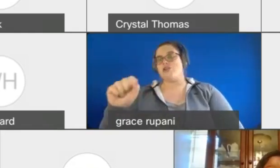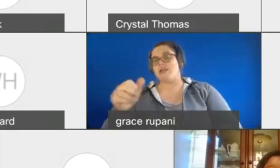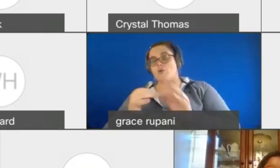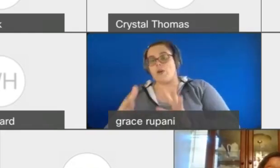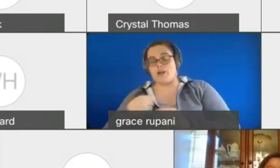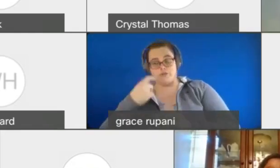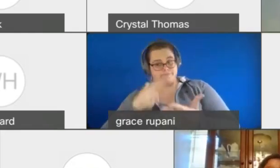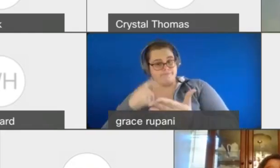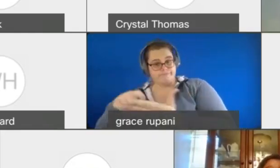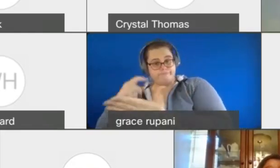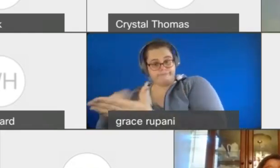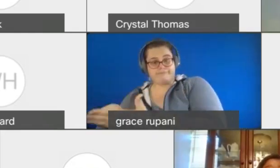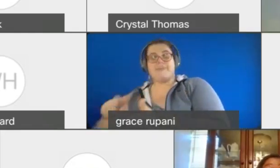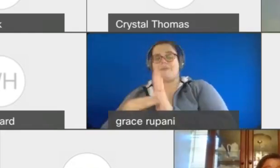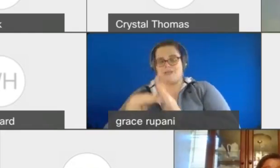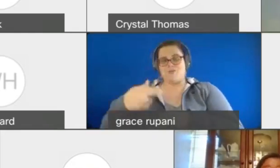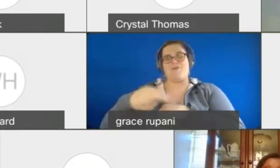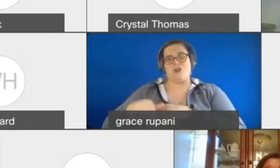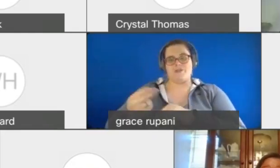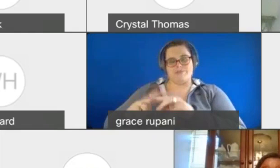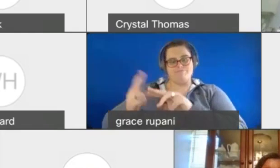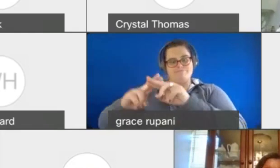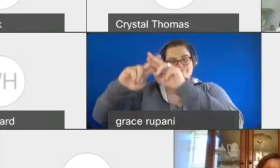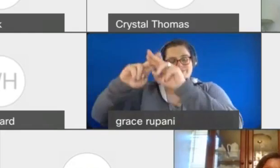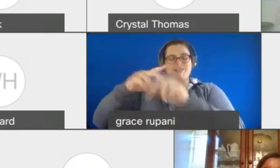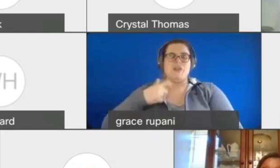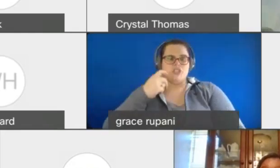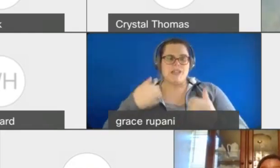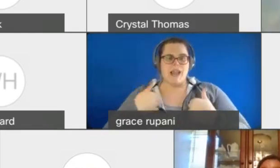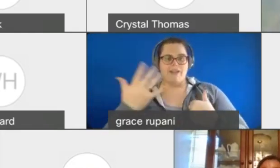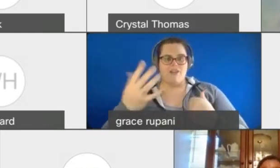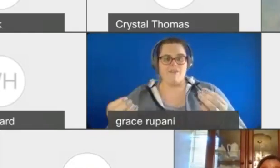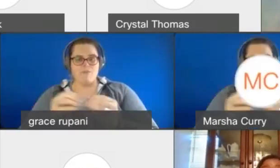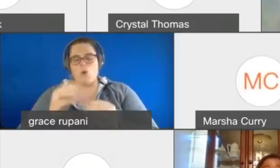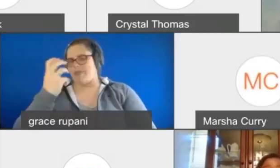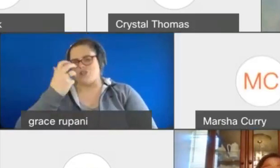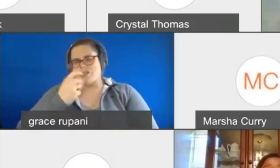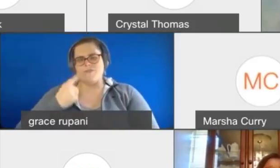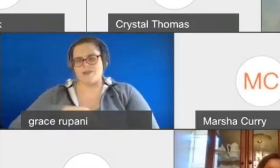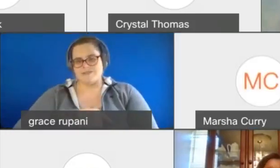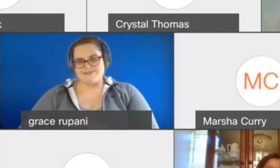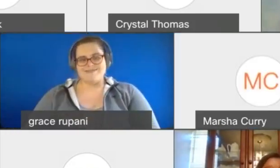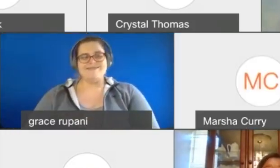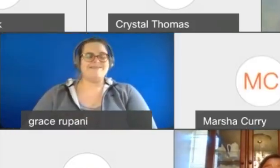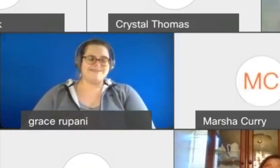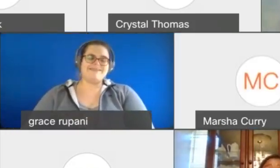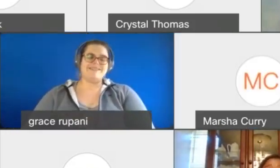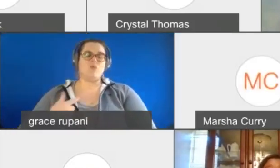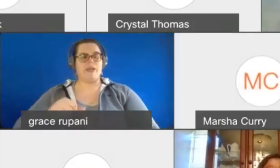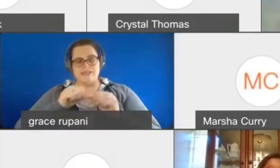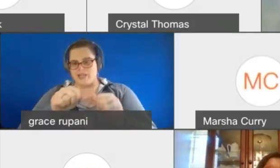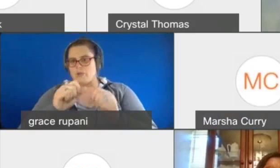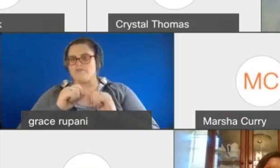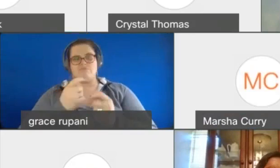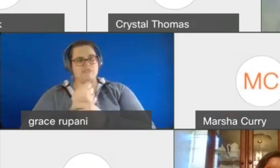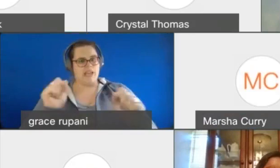we've been having those referrals, which is a good thing. We just had 5 referrals, awesome for us. We continue to stay safe. We continue